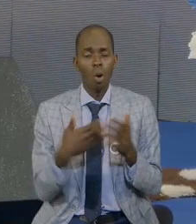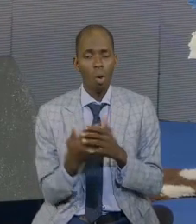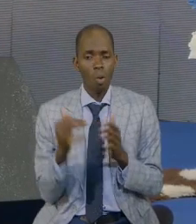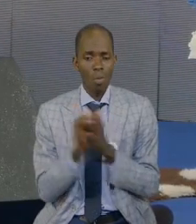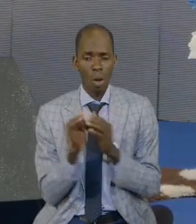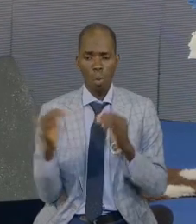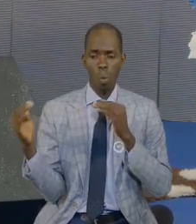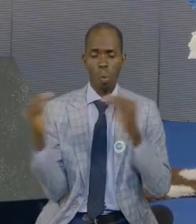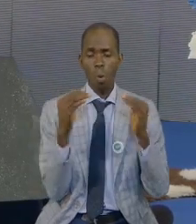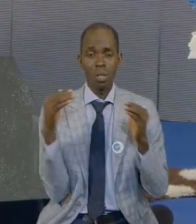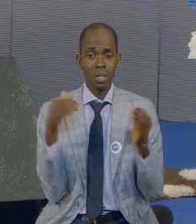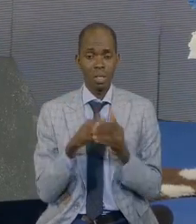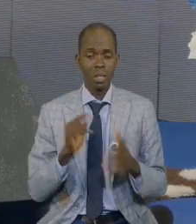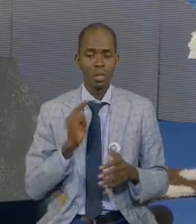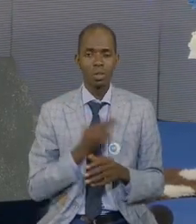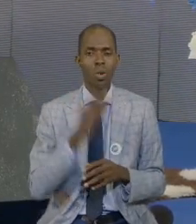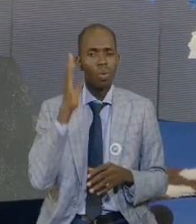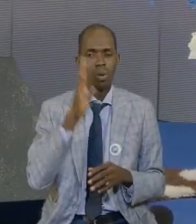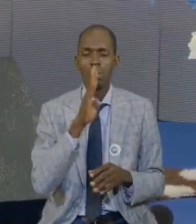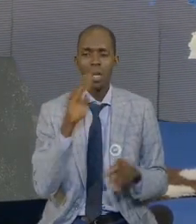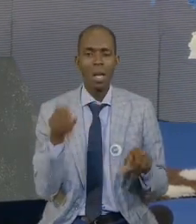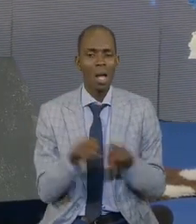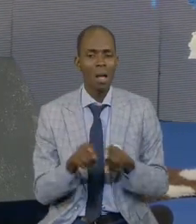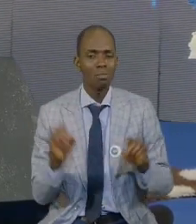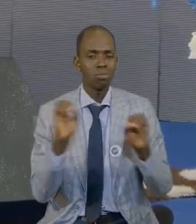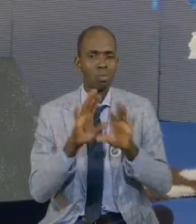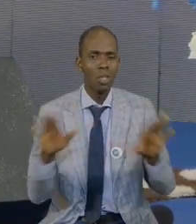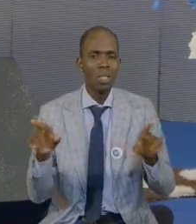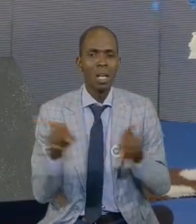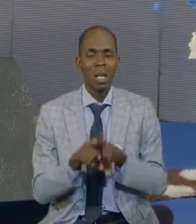be us ing as a sin of knowledge